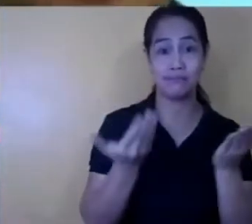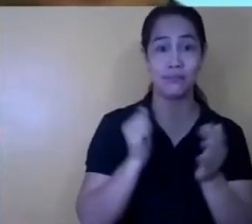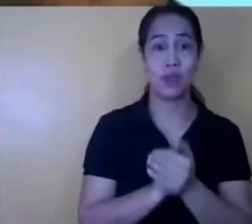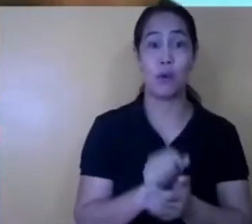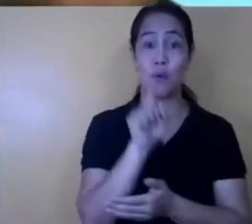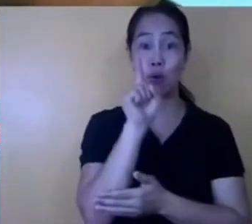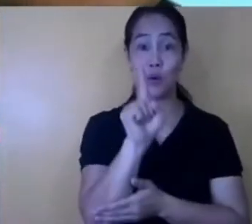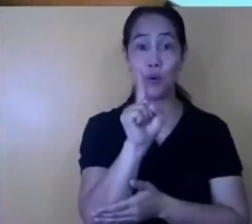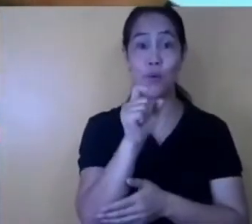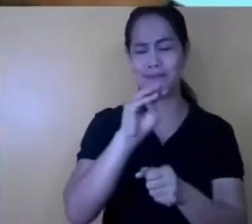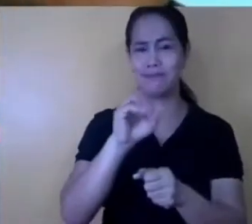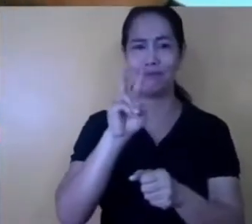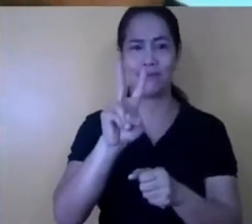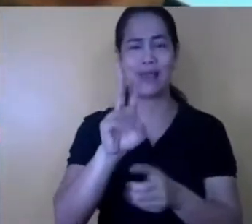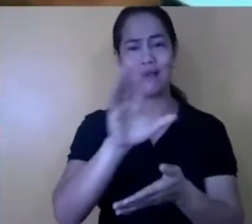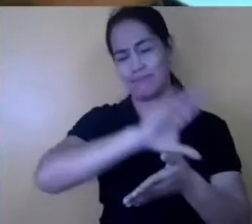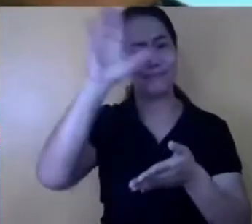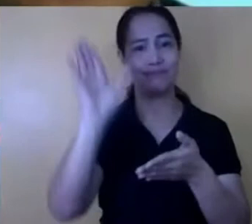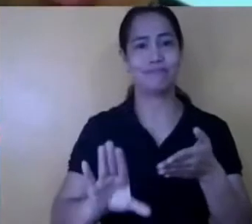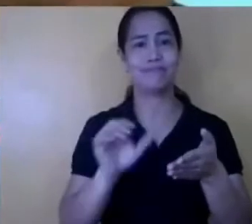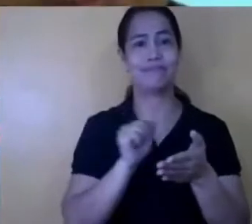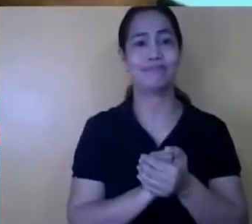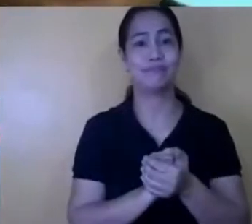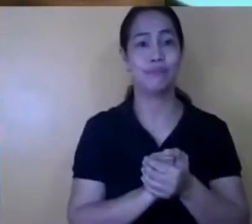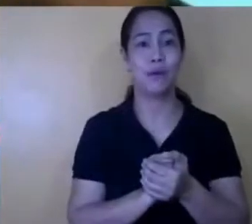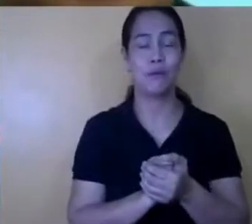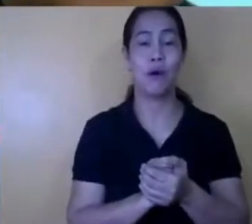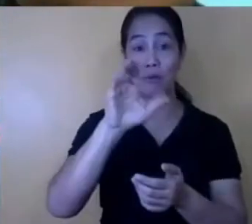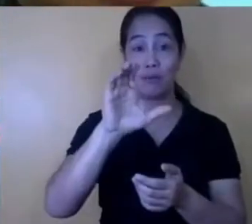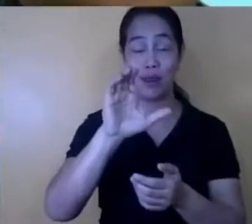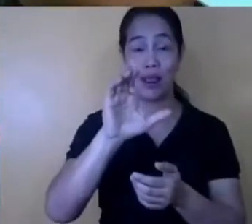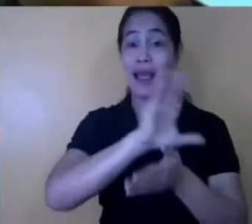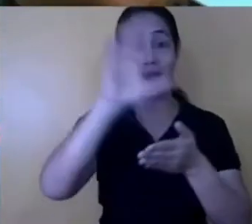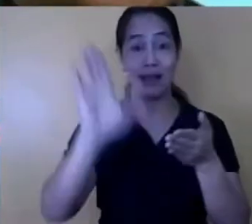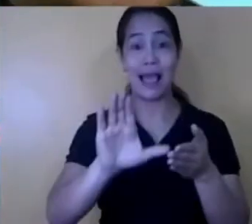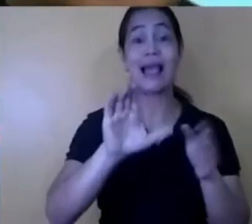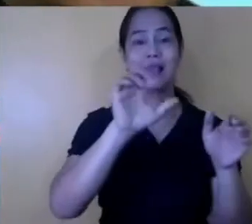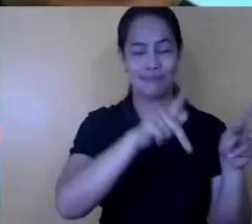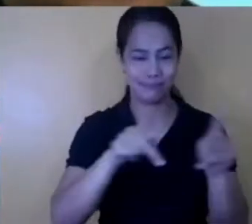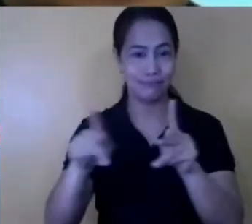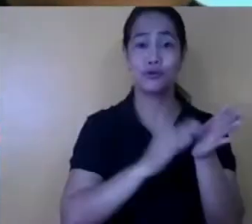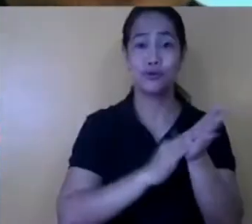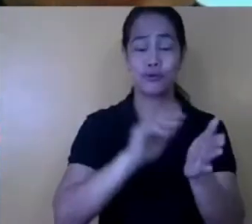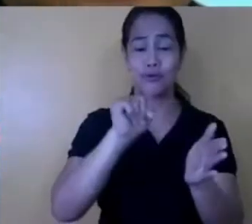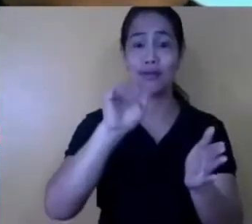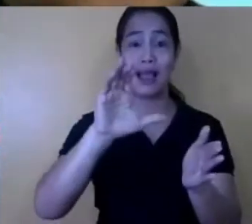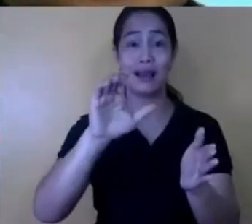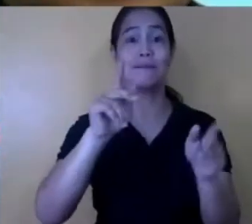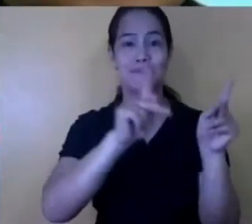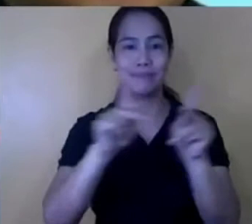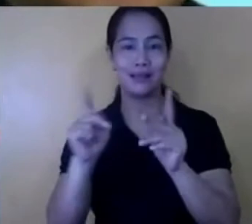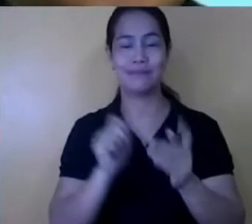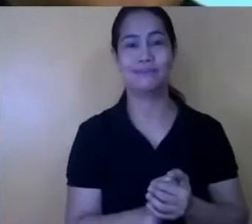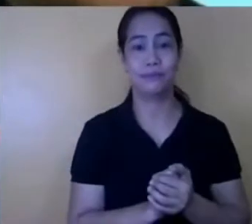main MOV, accomplishment of a accomplished LAC plan anchored with the school LAC plan to analyze